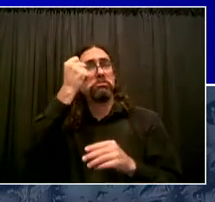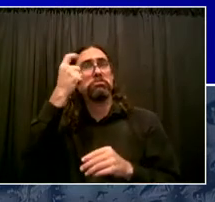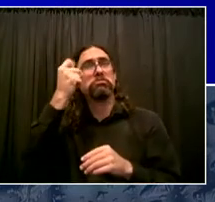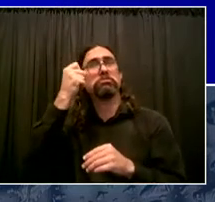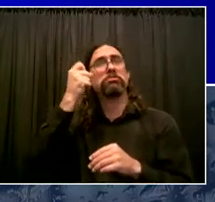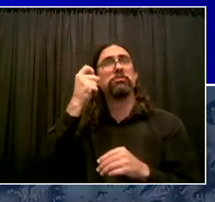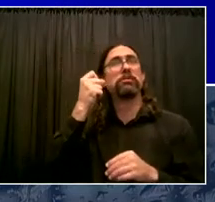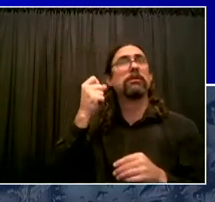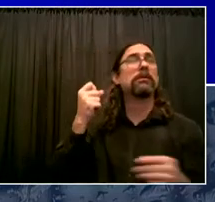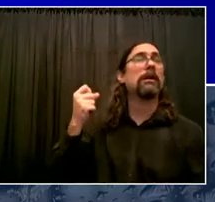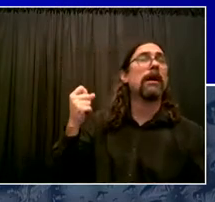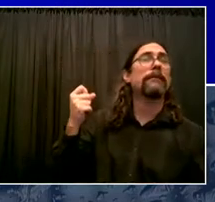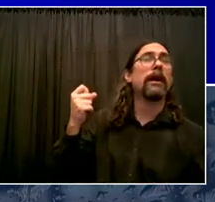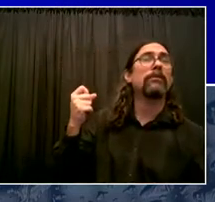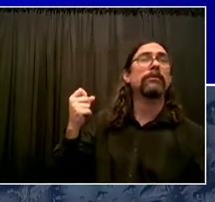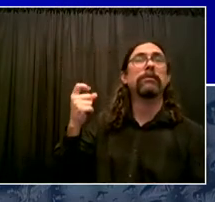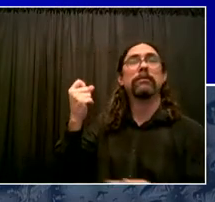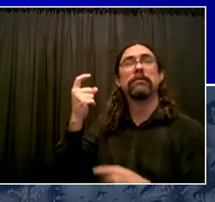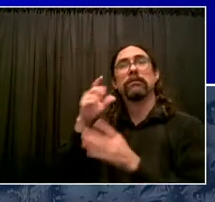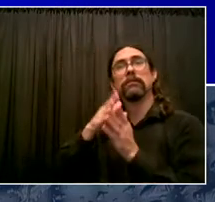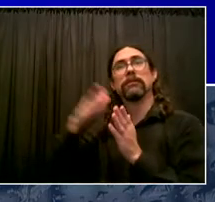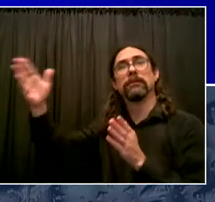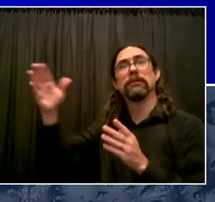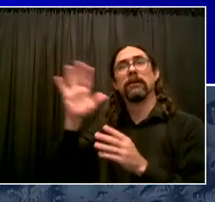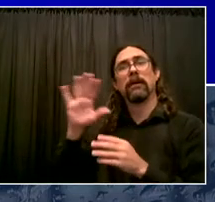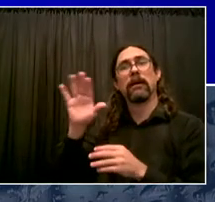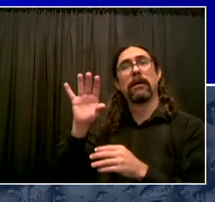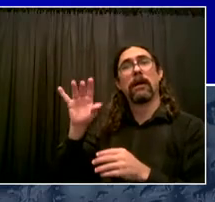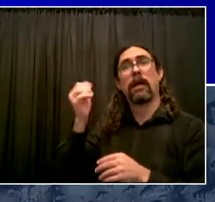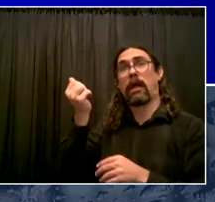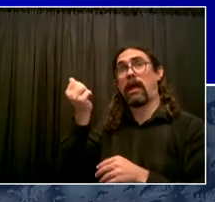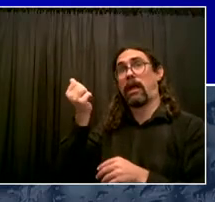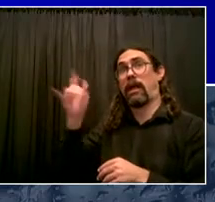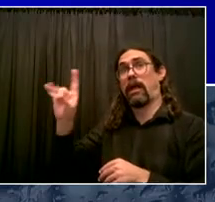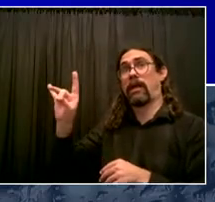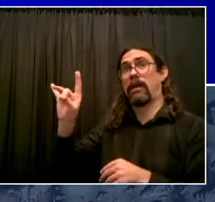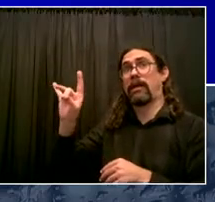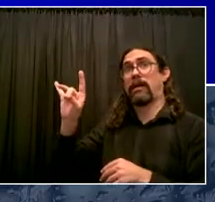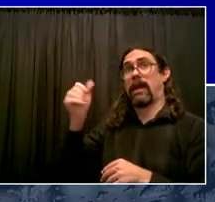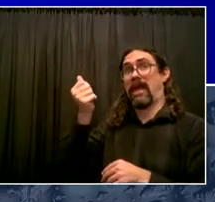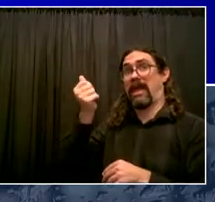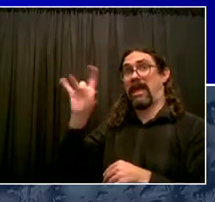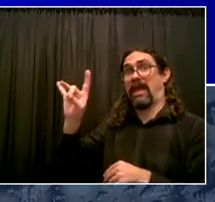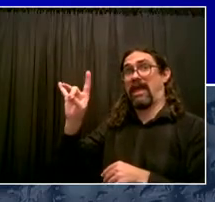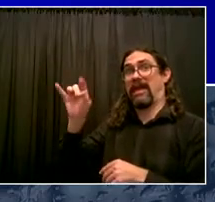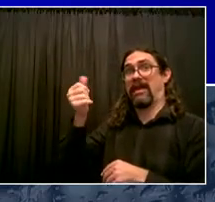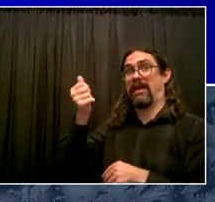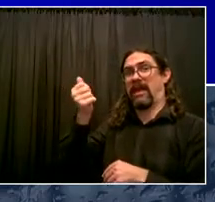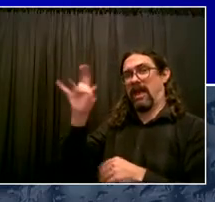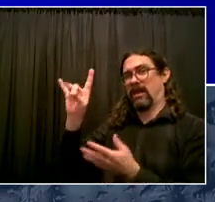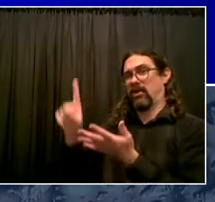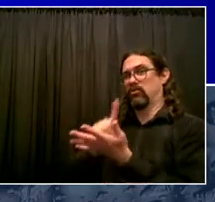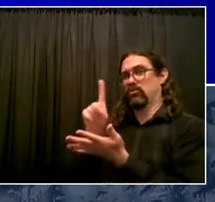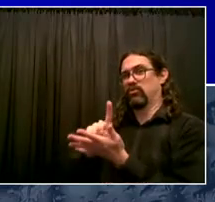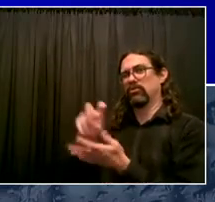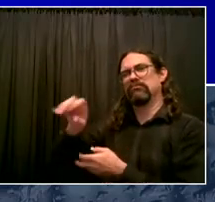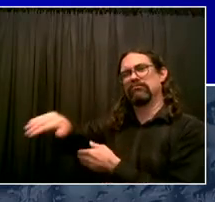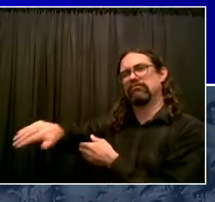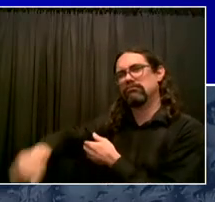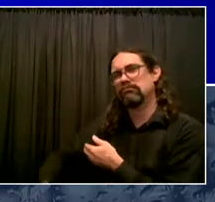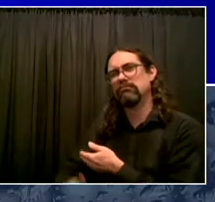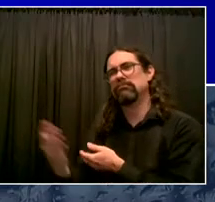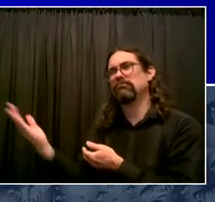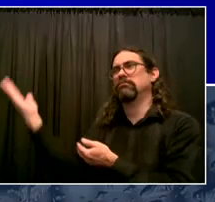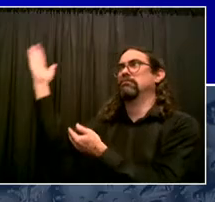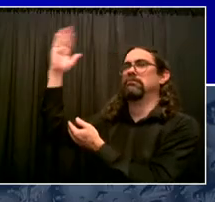effect from 8 o'clock tonight to 5 o'clock Tuesday. Now that said, we're going to constantly update if we see